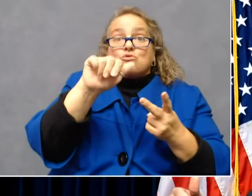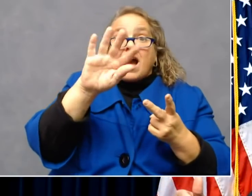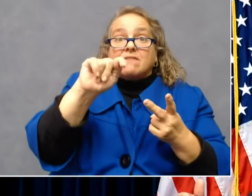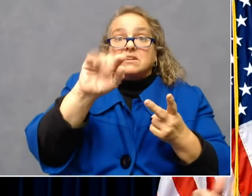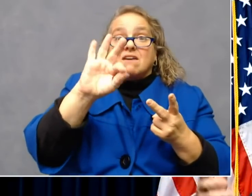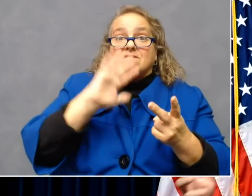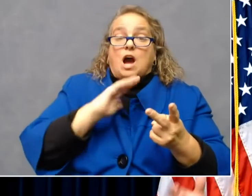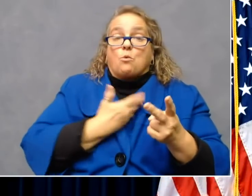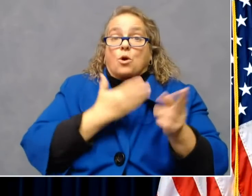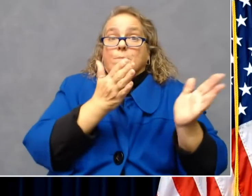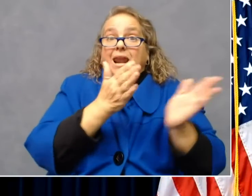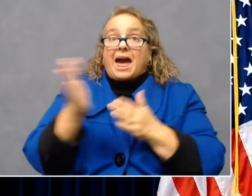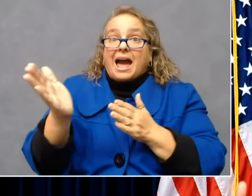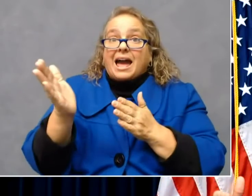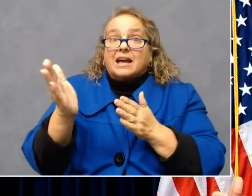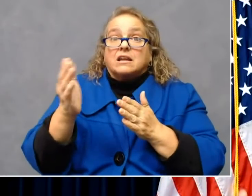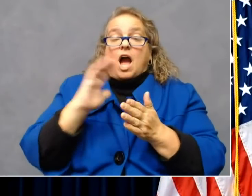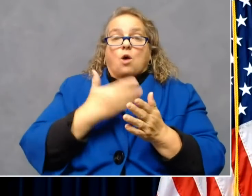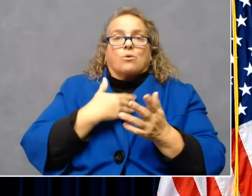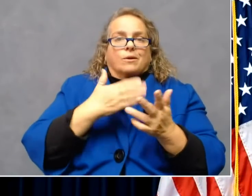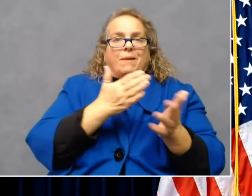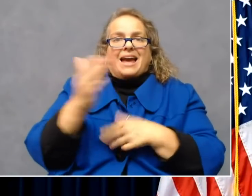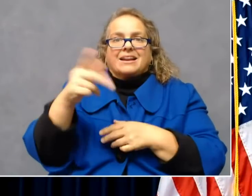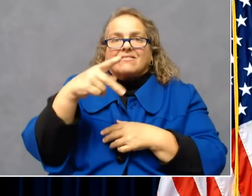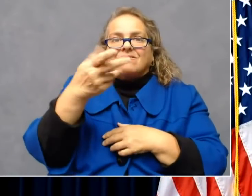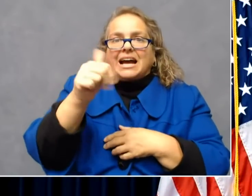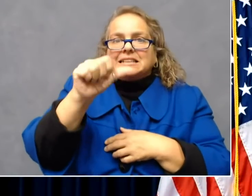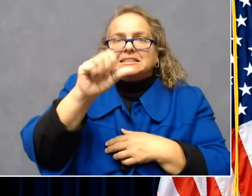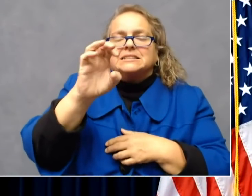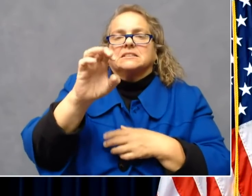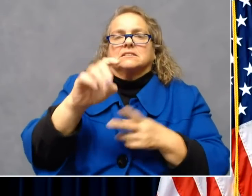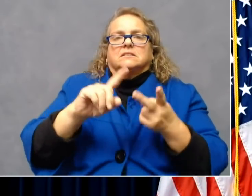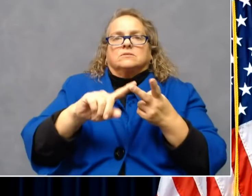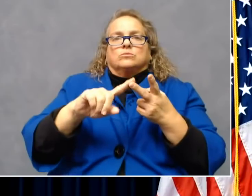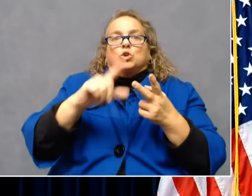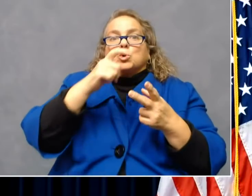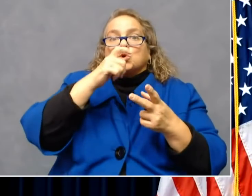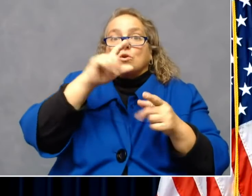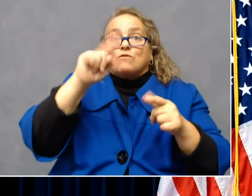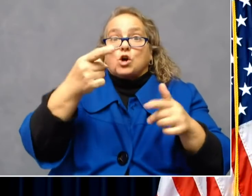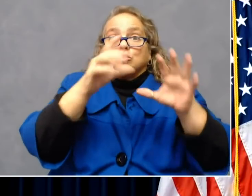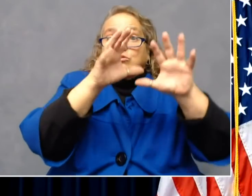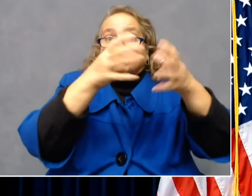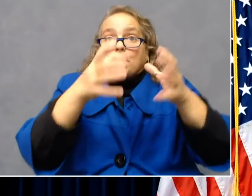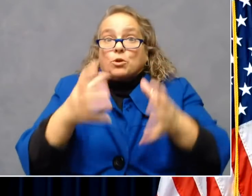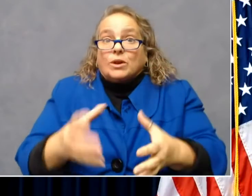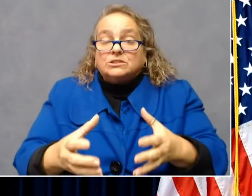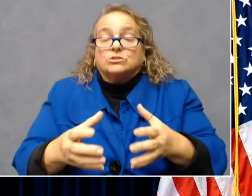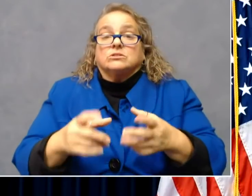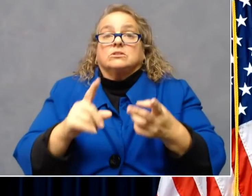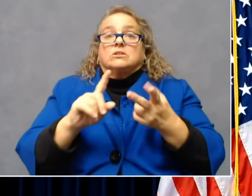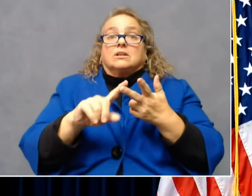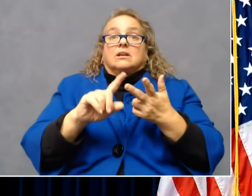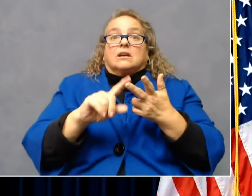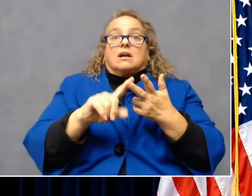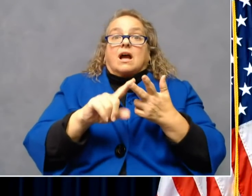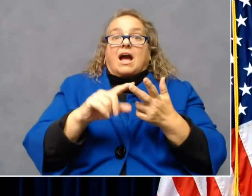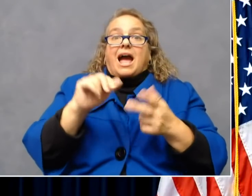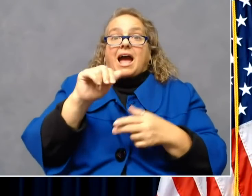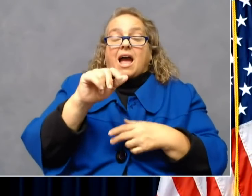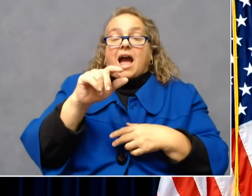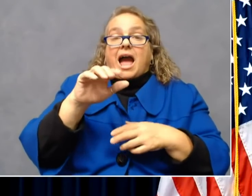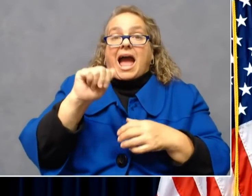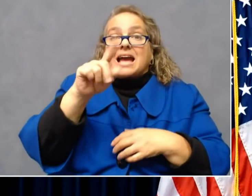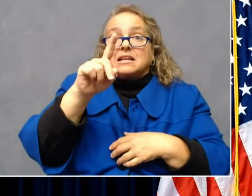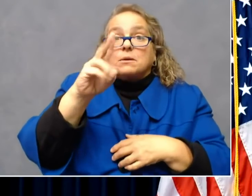on planning phases, critical populations, and vaccine provider enrollment and administration. There's also CDC COVID-19